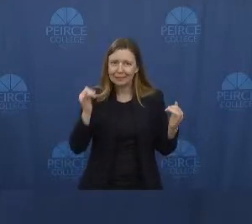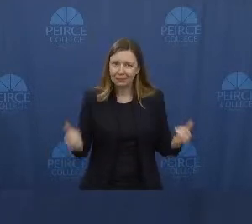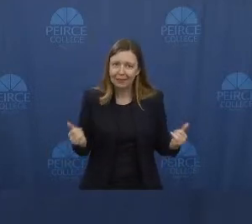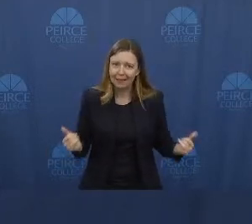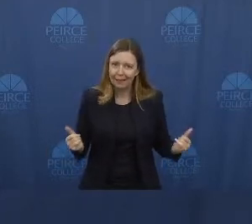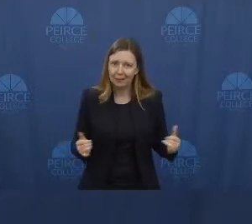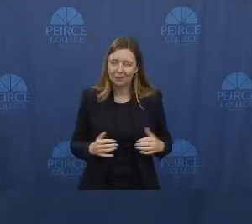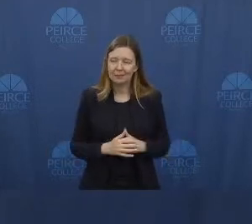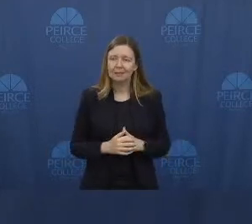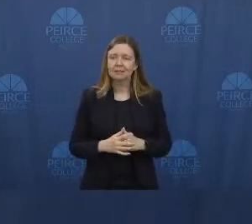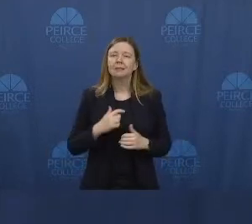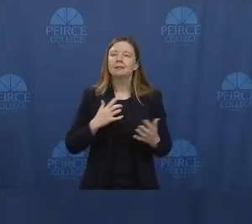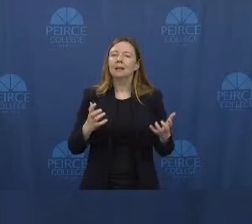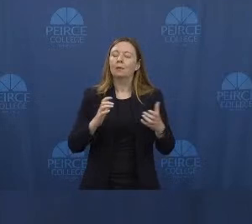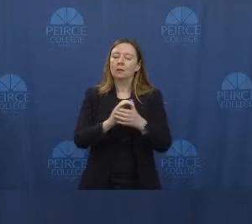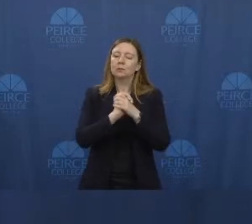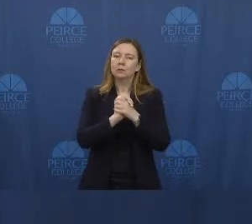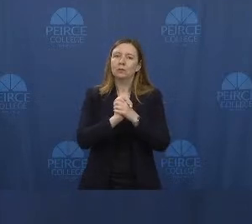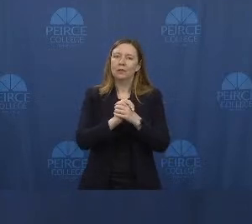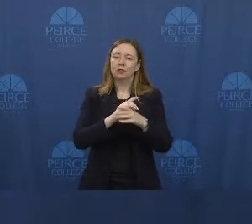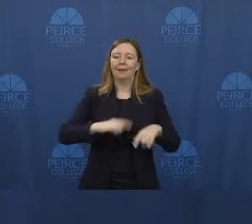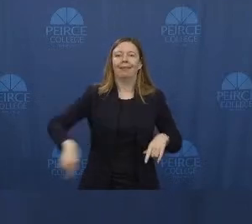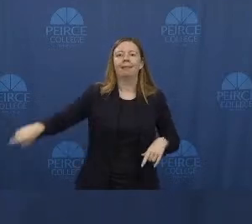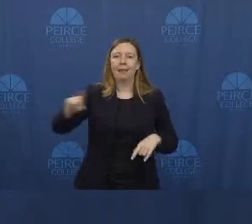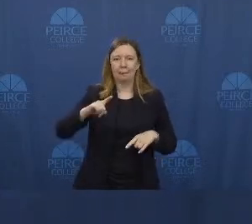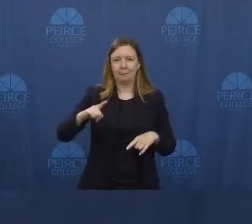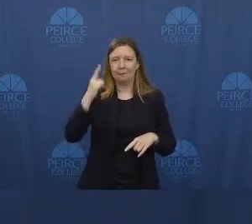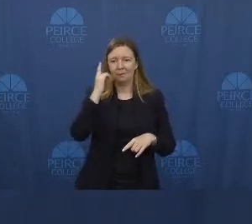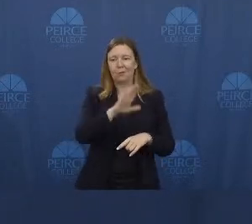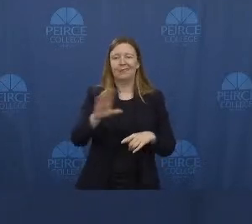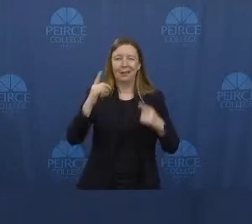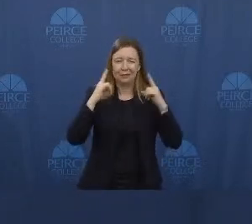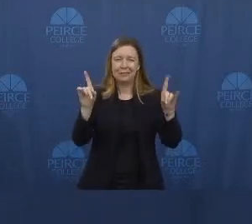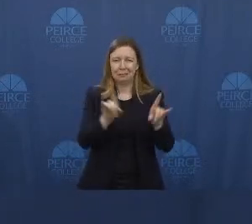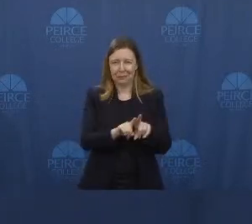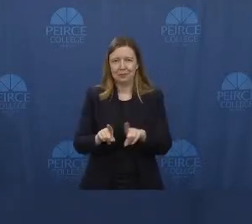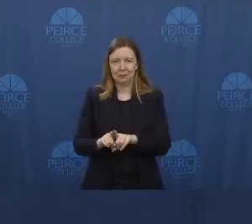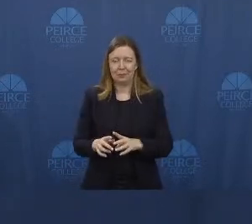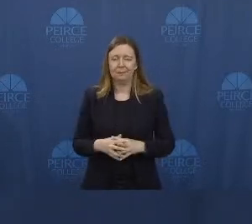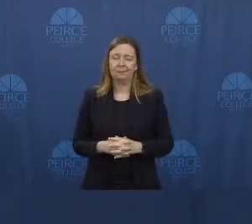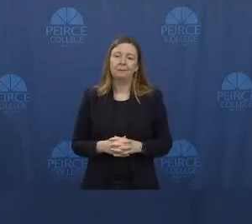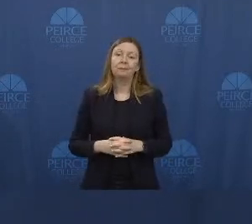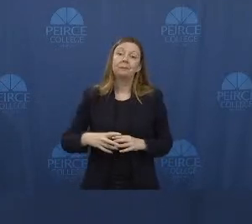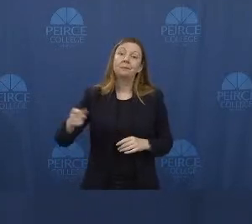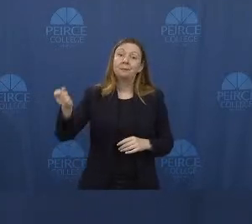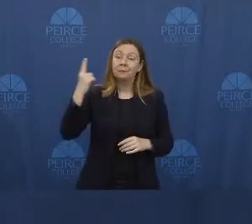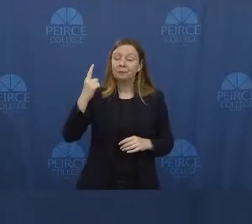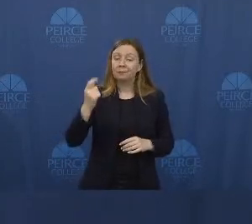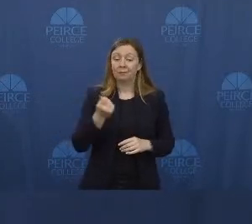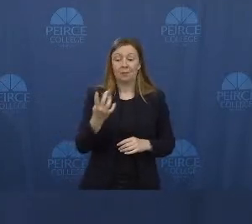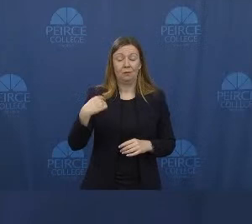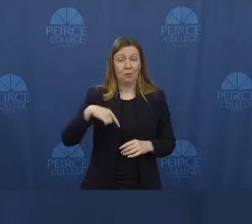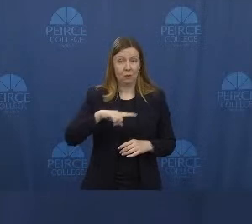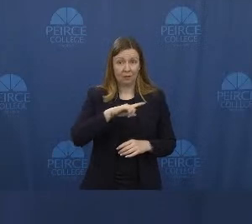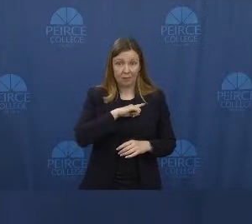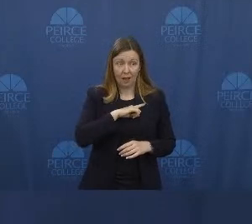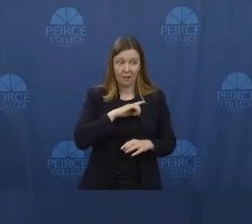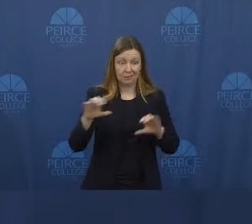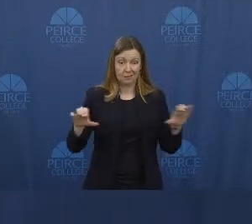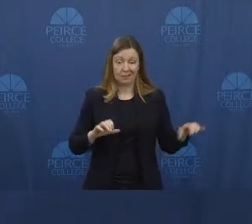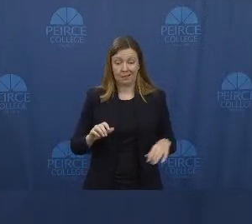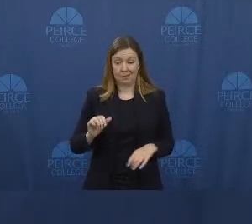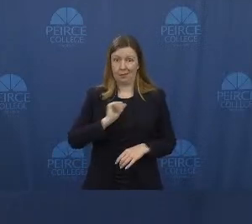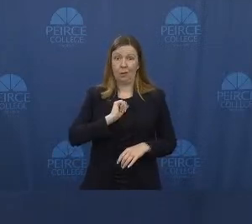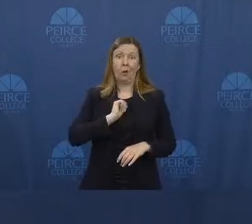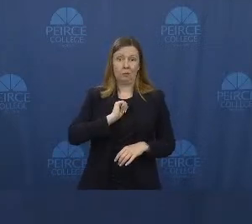now, and I want to congratulate them on this achievement as well. because very few of us did this on our